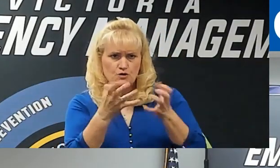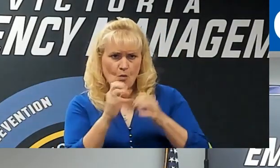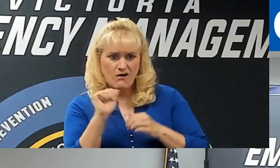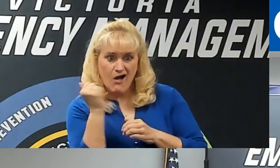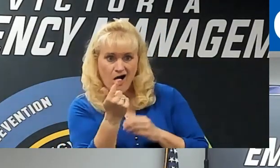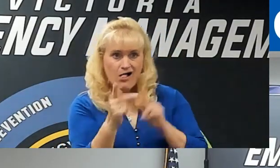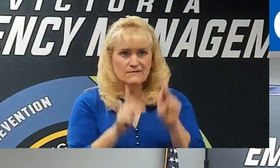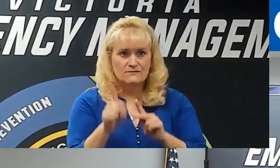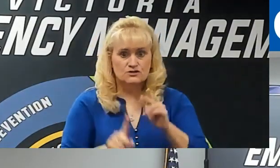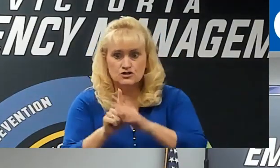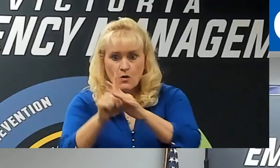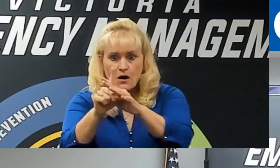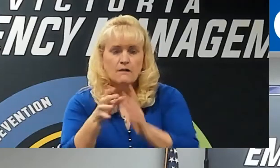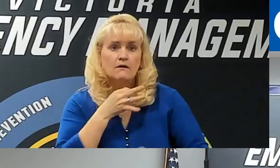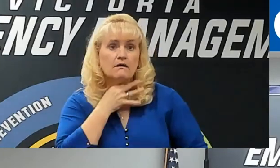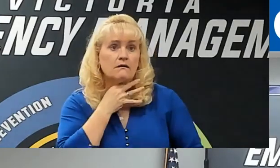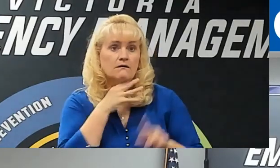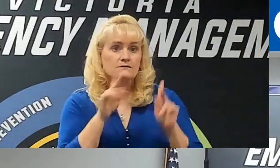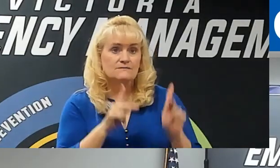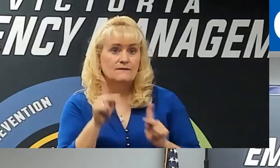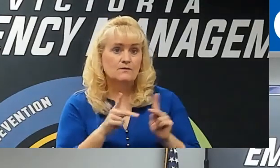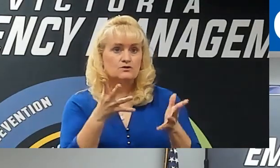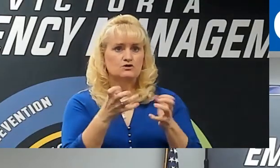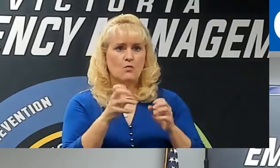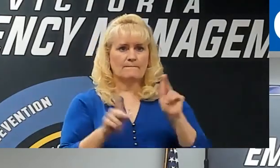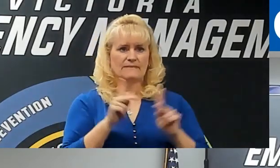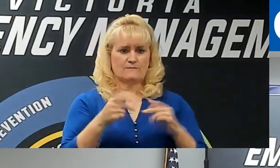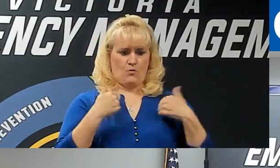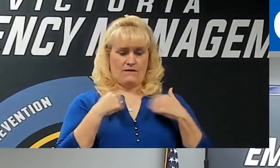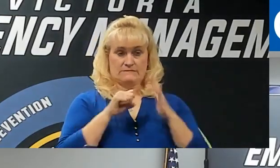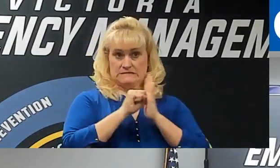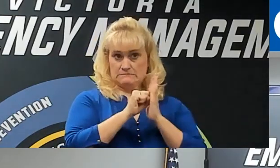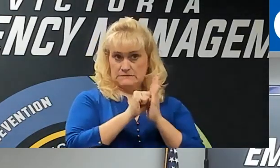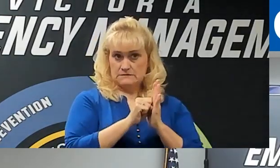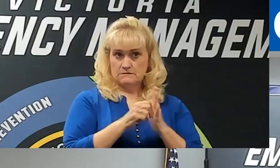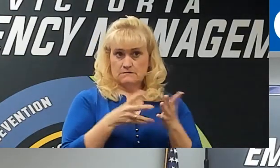who are curious? Are you looking for people who might be showing symptoms? What's